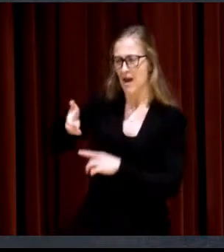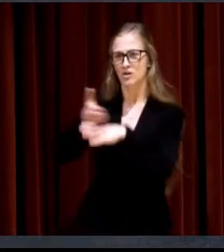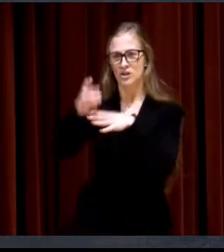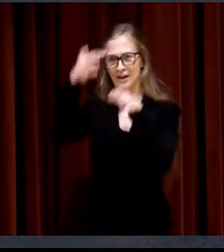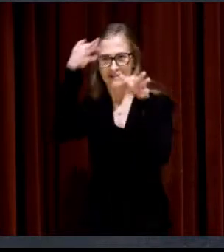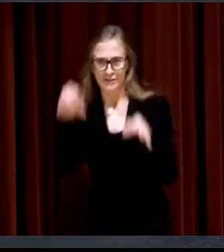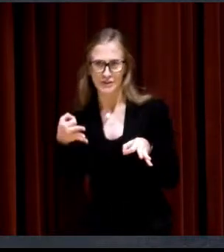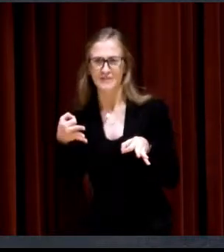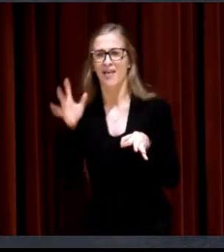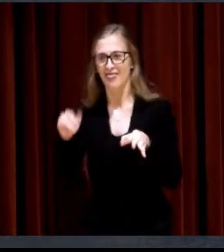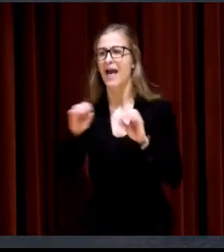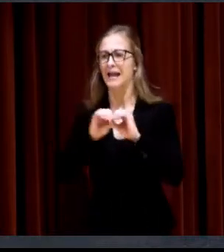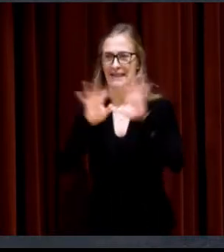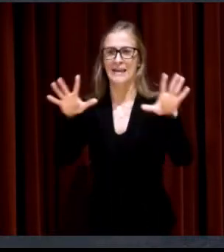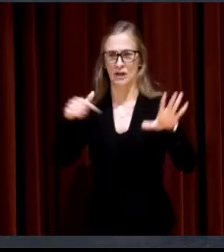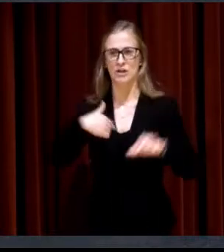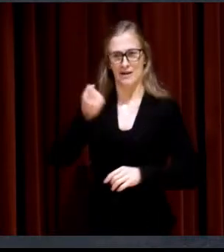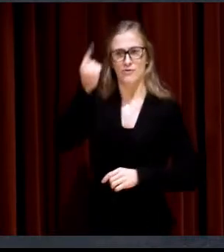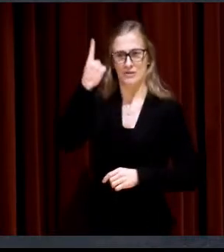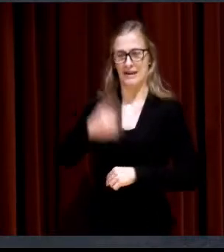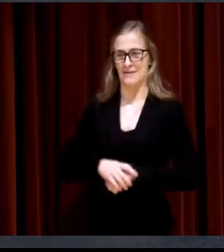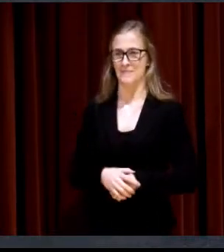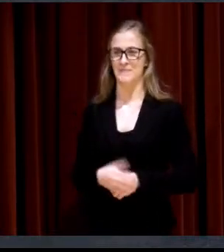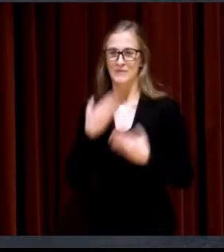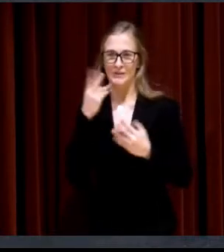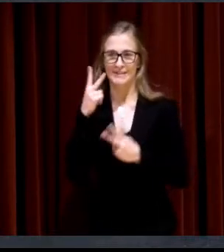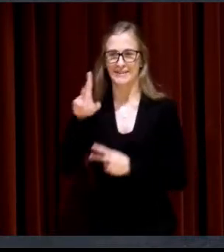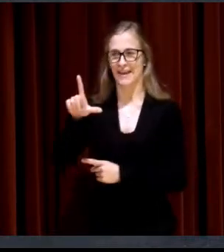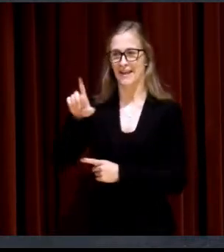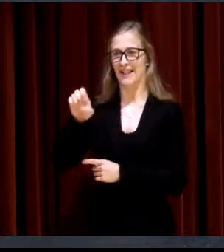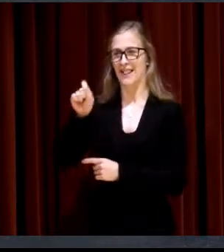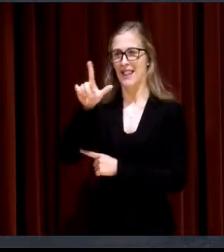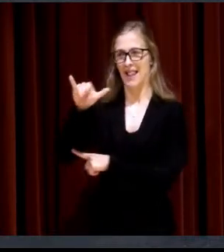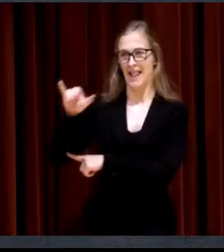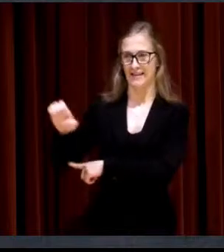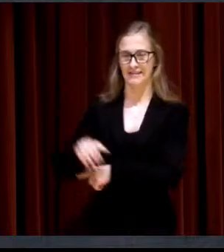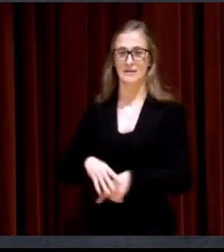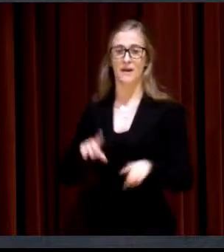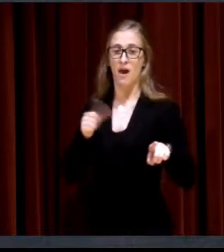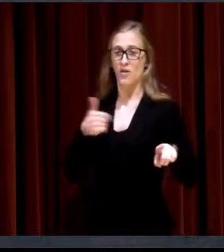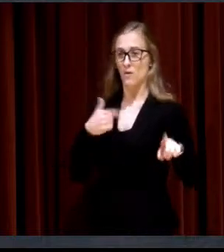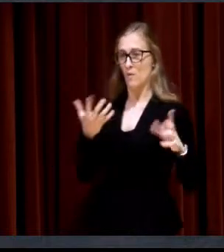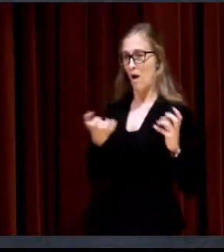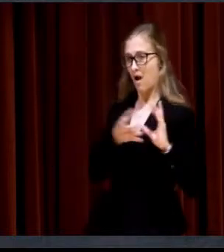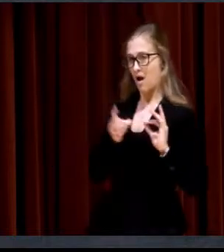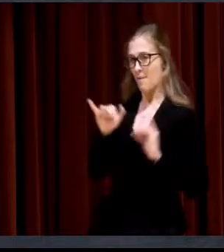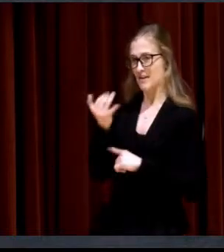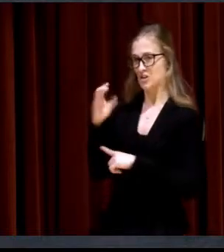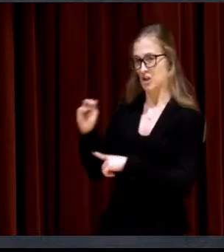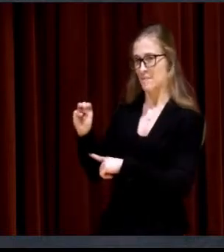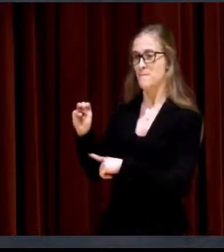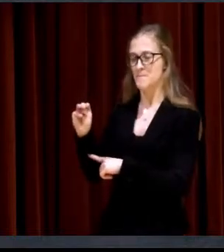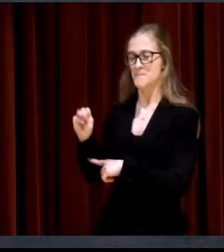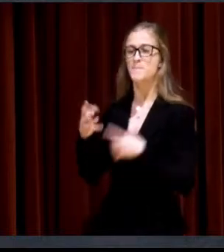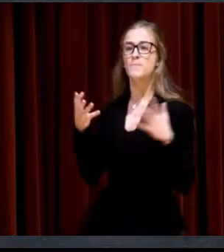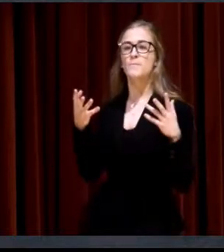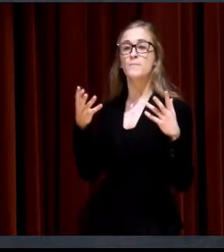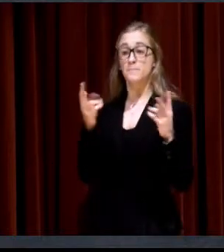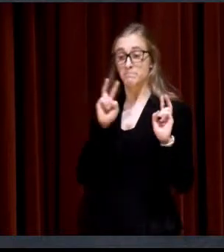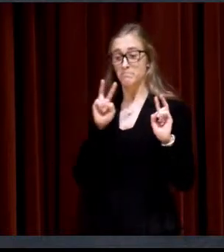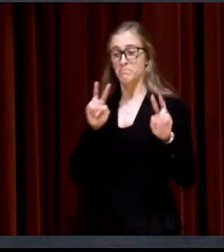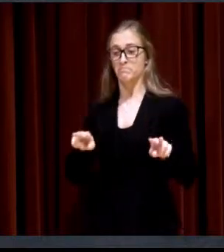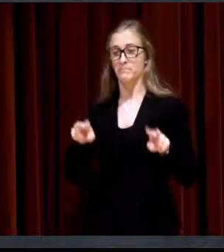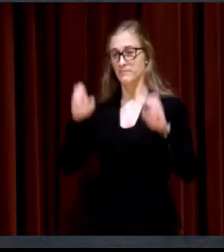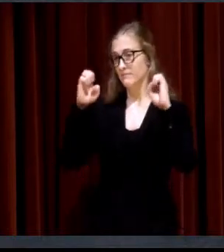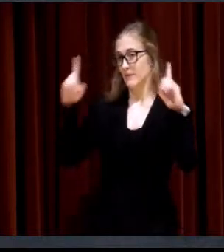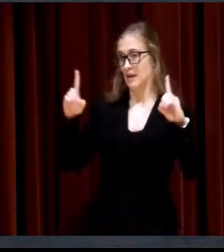like. Okay. Thanks, John. Yeah, thanks, Leslie. Good to see you again. The other thing I'll add to that is when we looked at the educators'